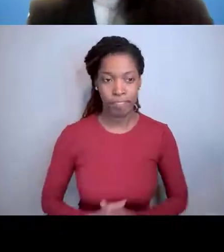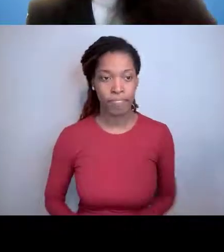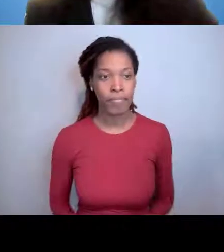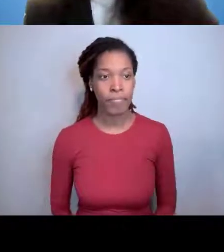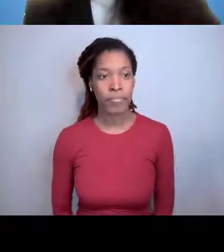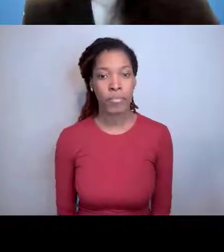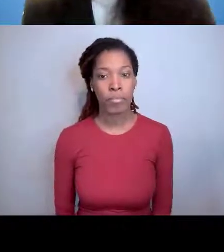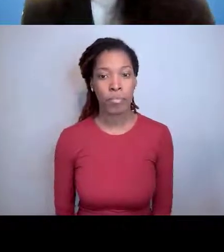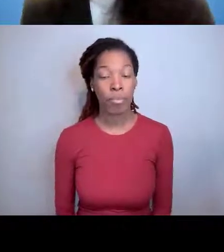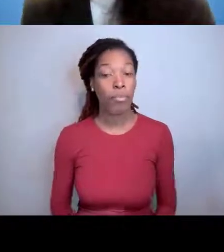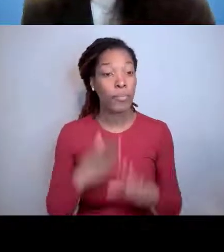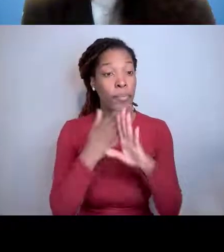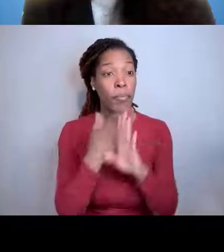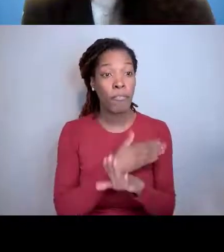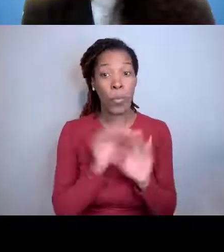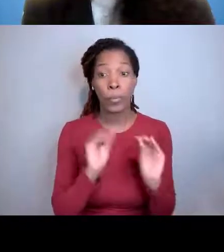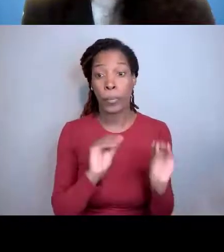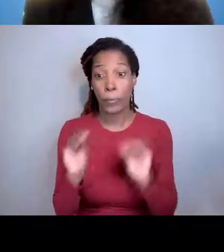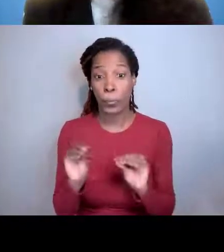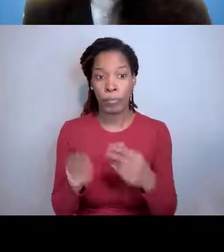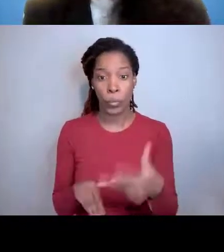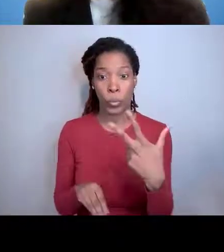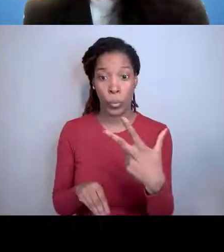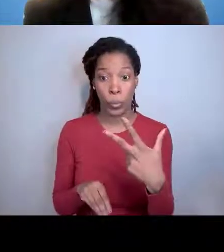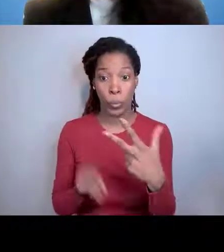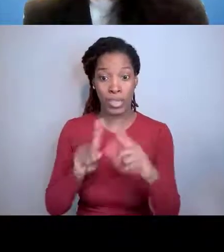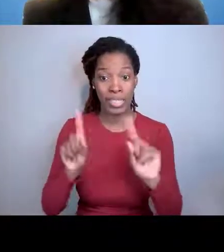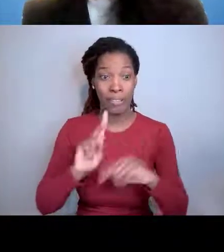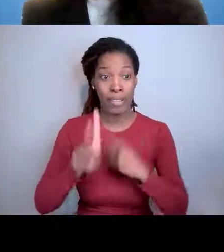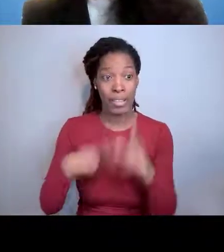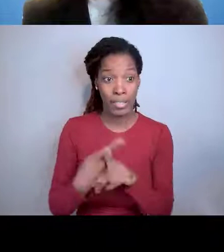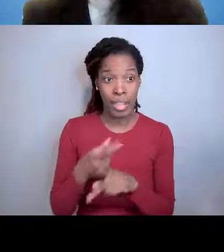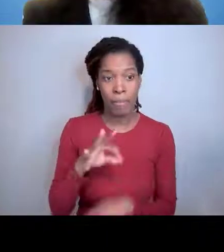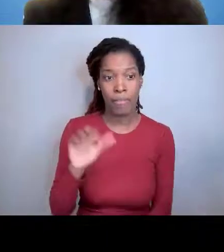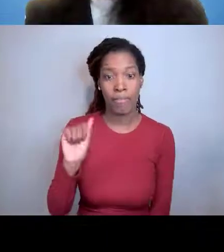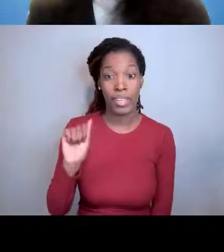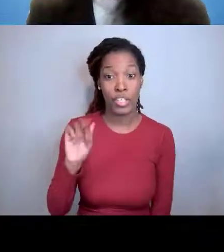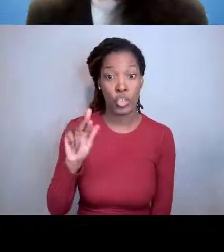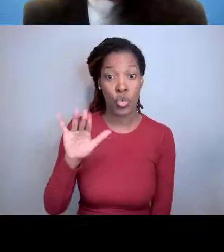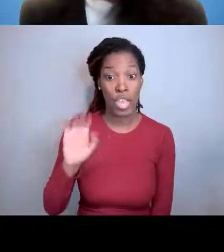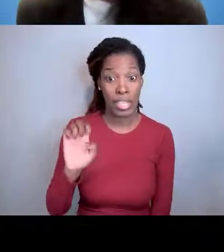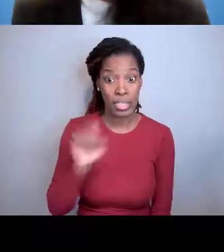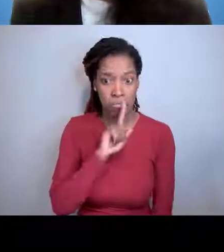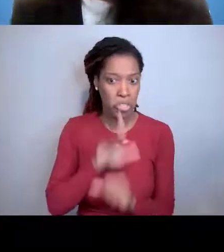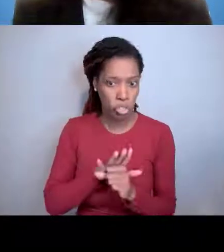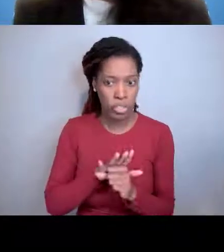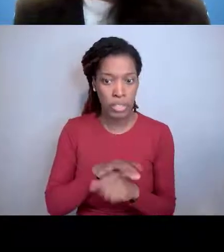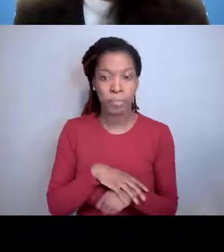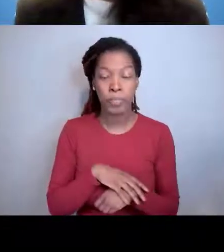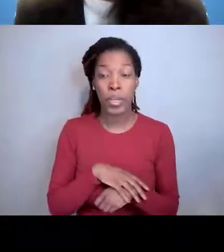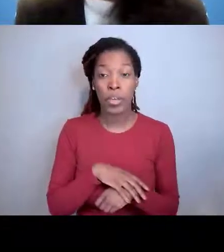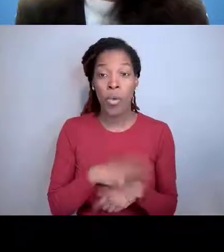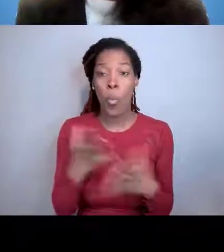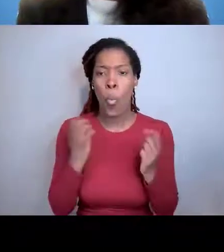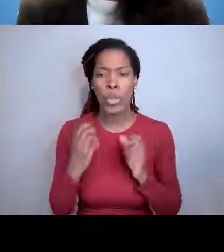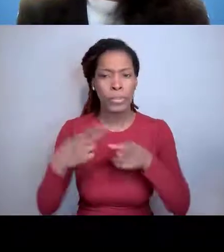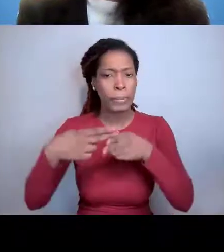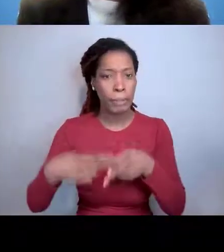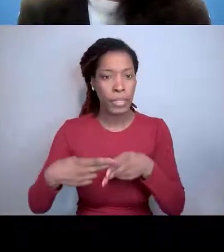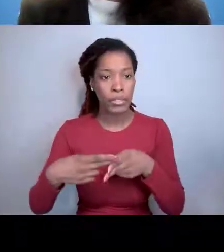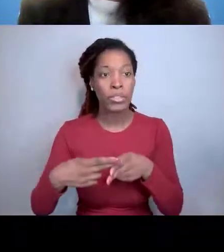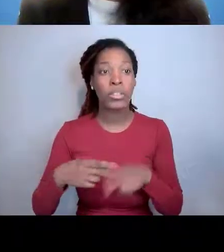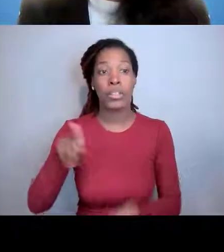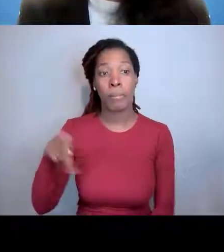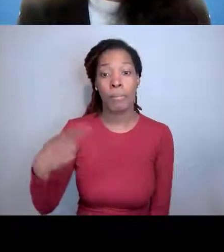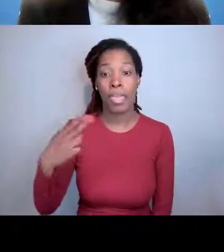Before I move on to the three different types of assurances, I'd like to mention that there are the PHS